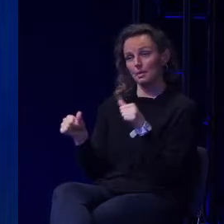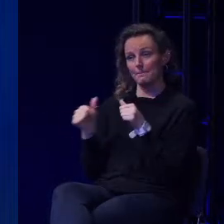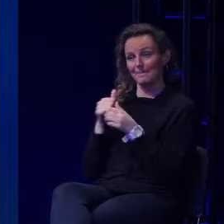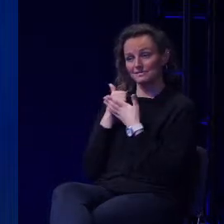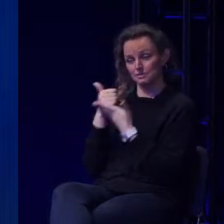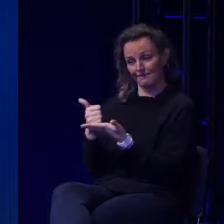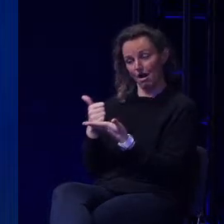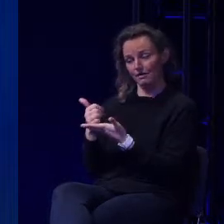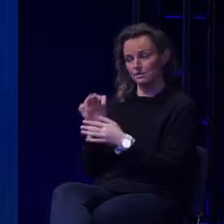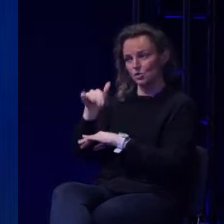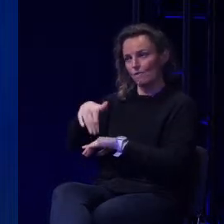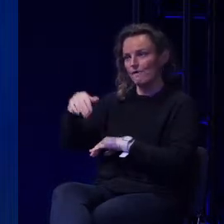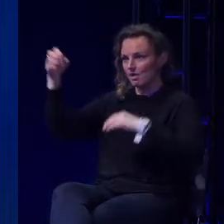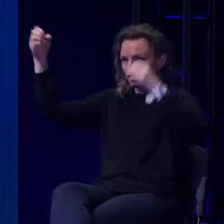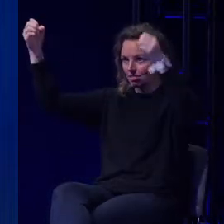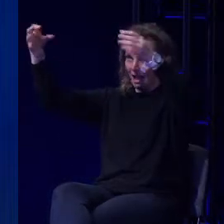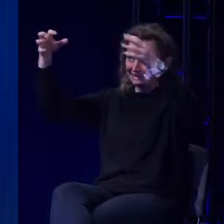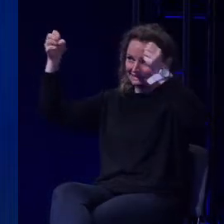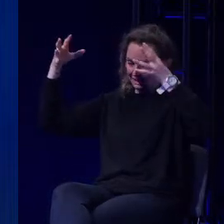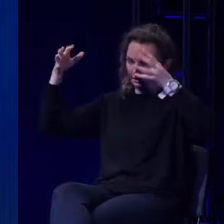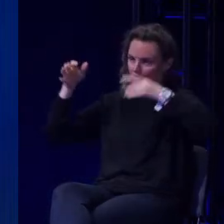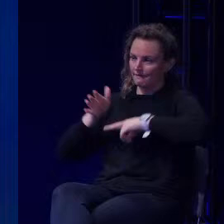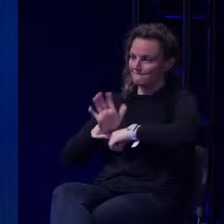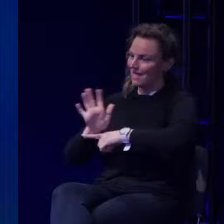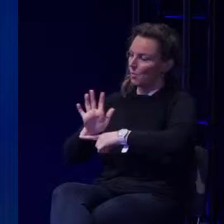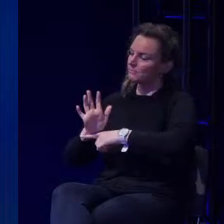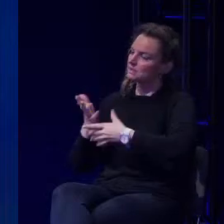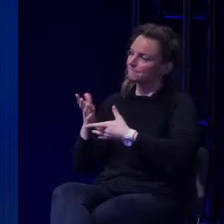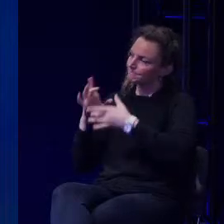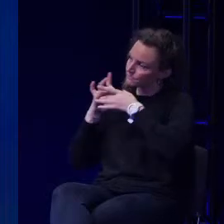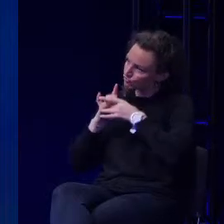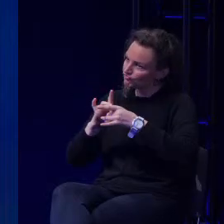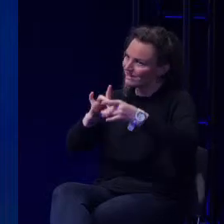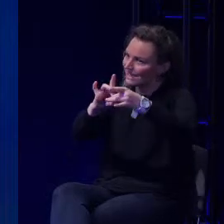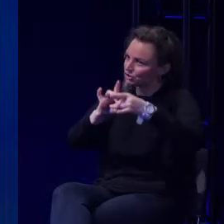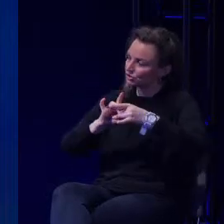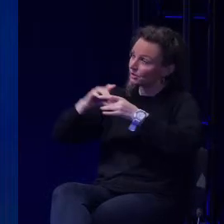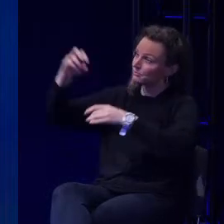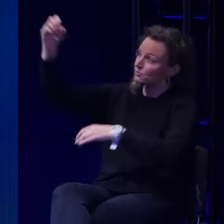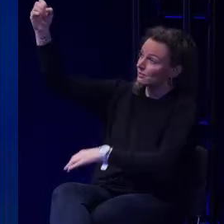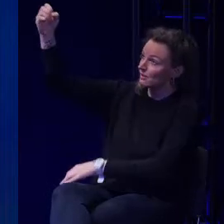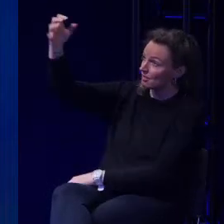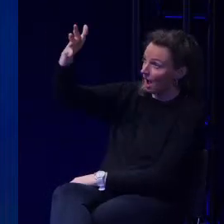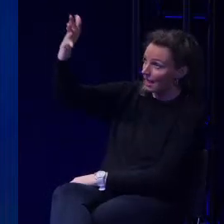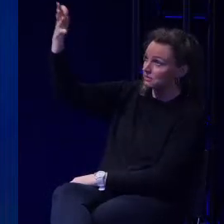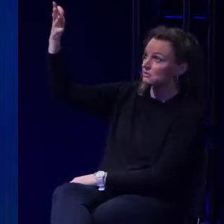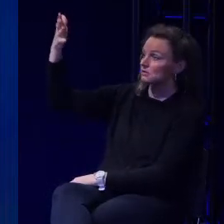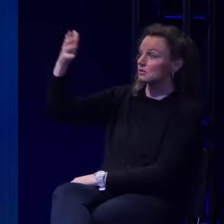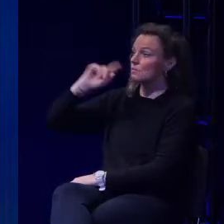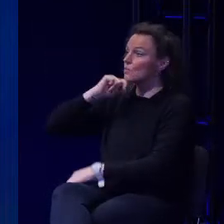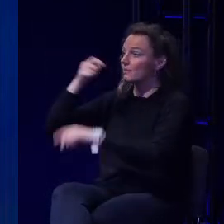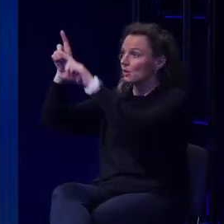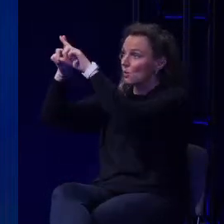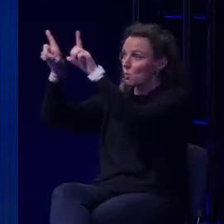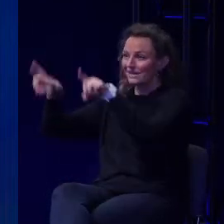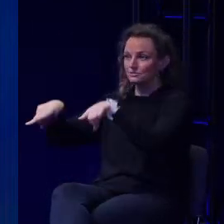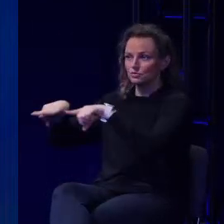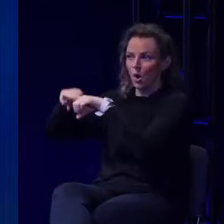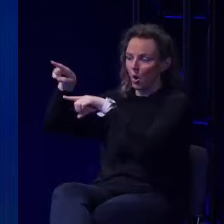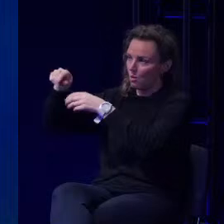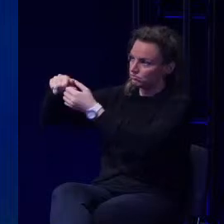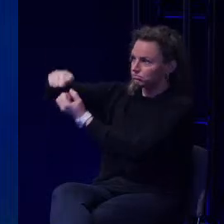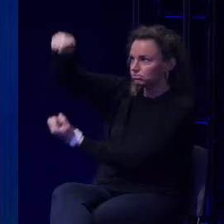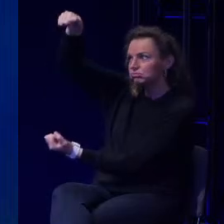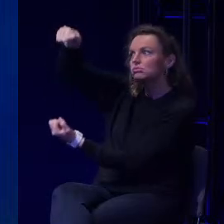about lighting films of any kind. It's just the relationship between the light, it was often be a window light, the subjects and